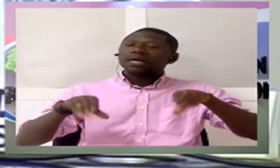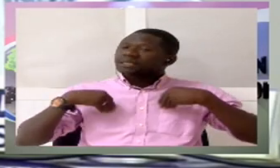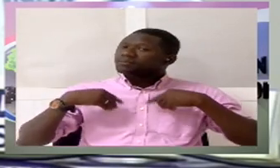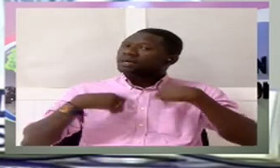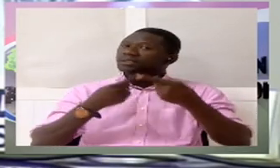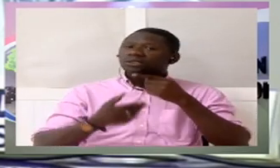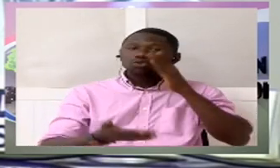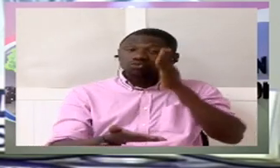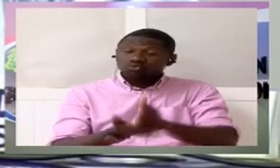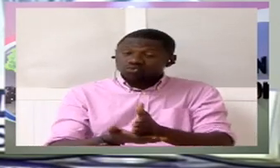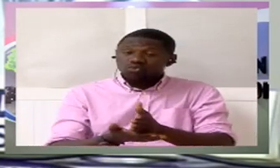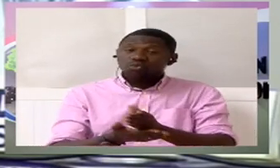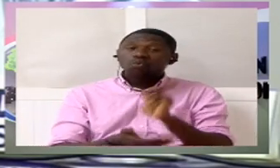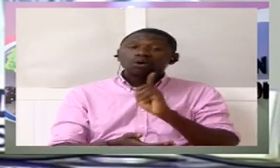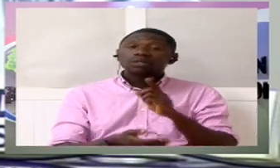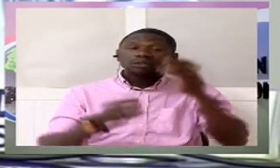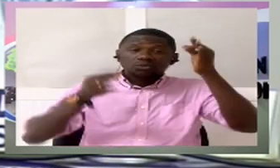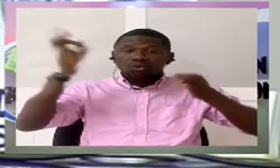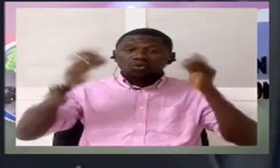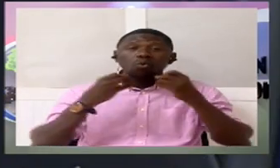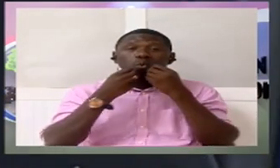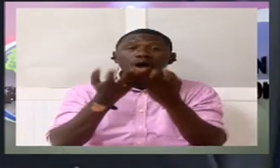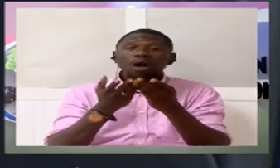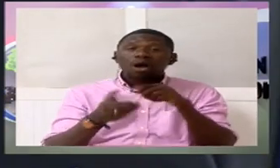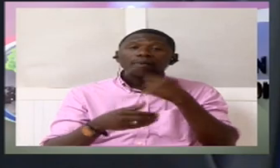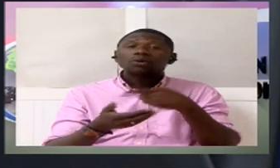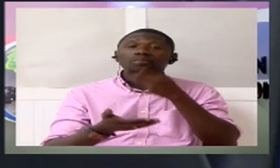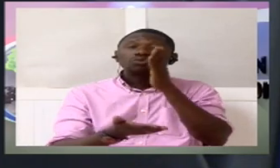le kitibunda nyi itili muneta ko nyino mutonyati.